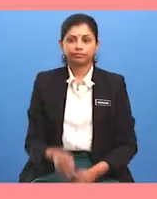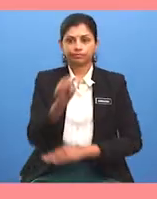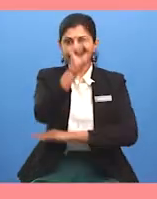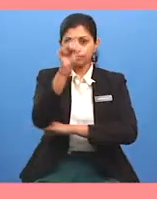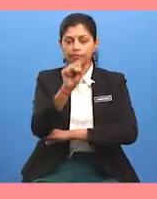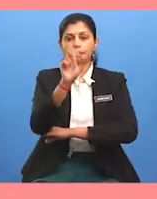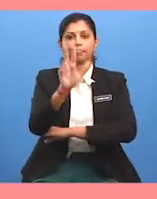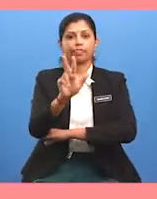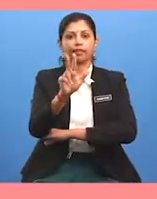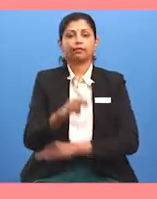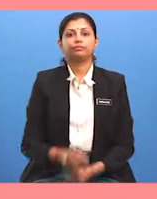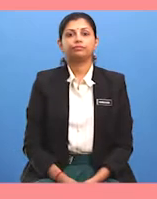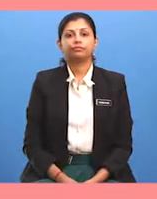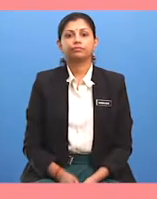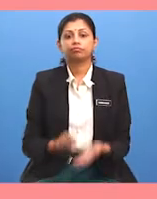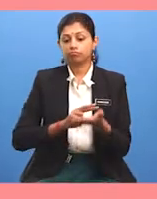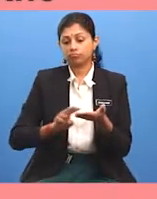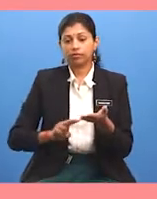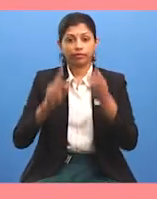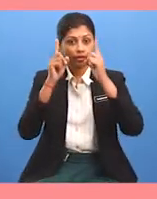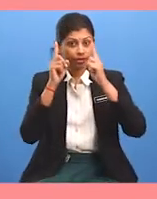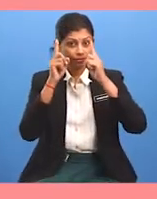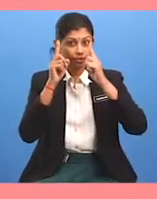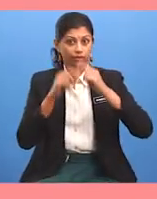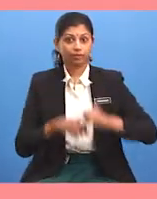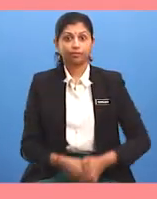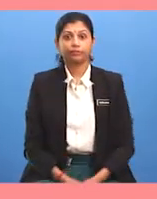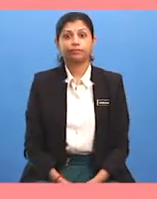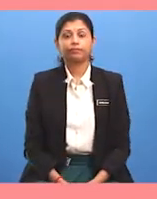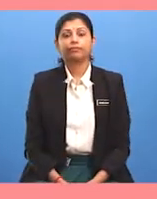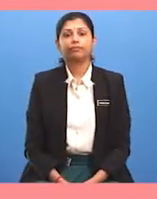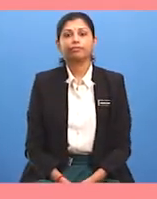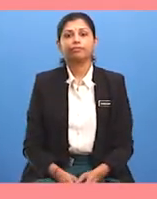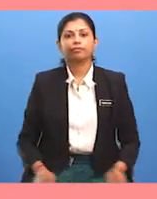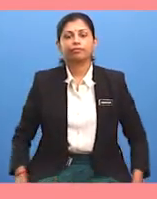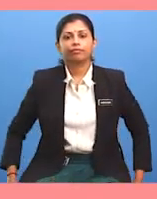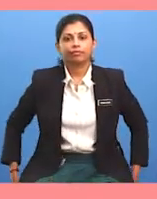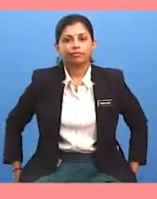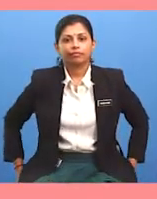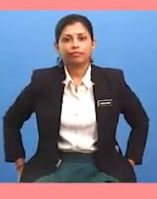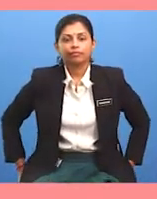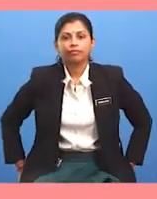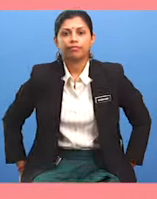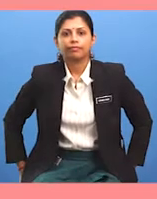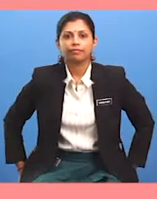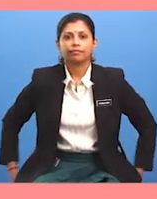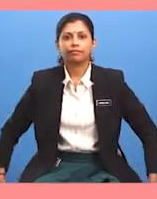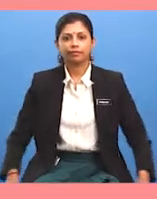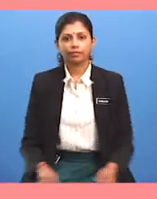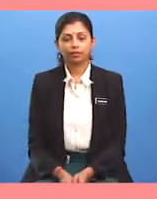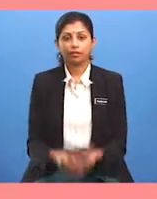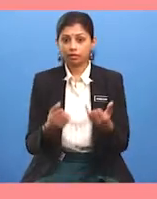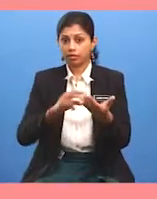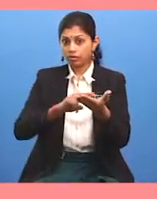Question 3. Why does the writer include information about the three fellow students?